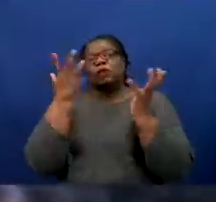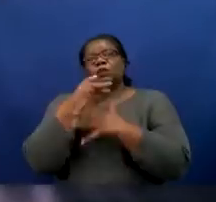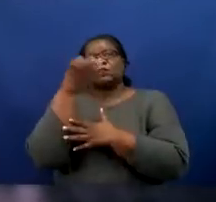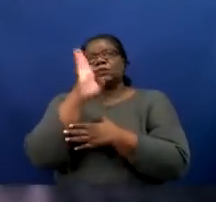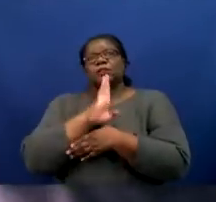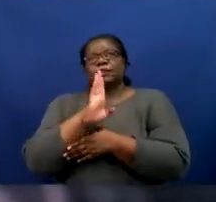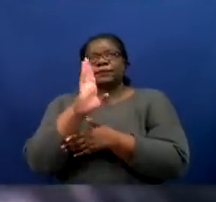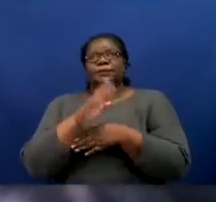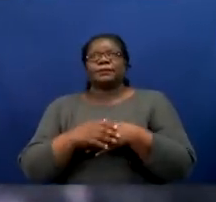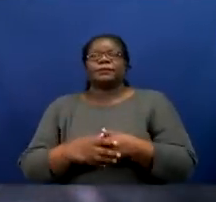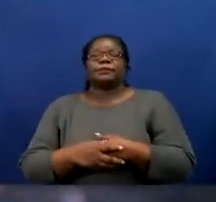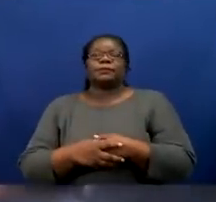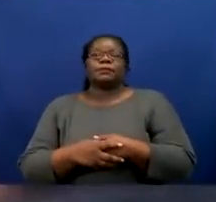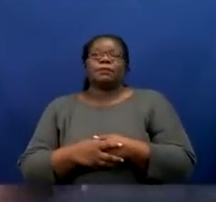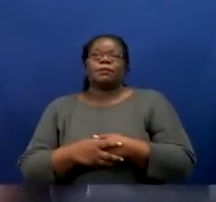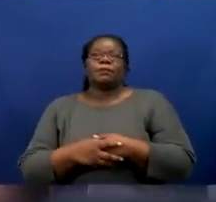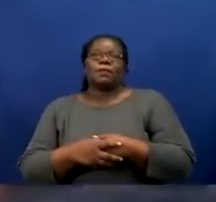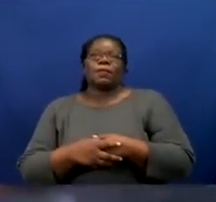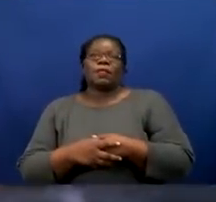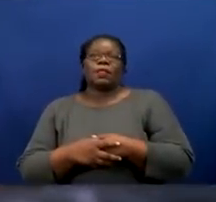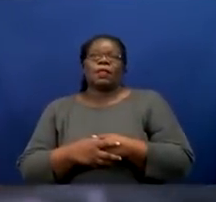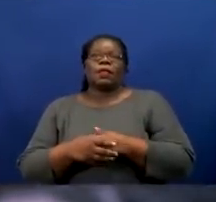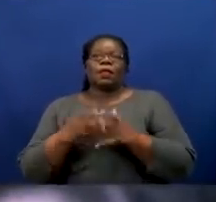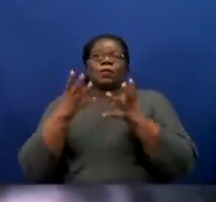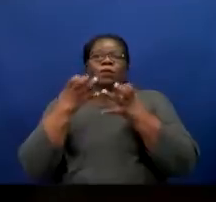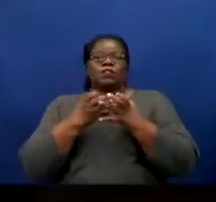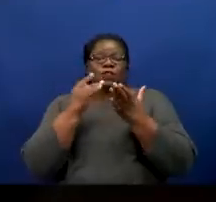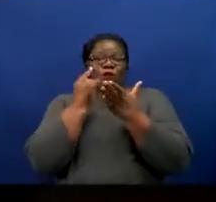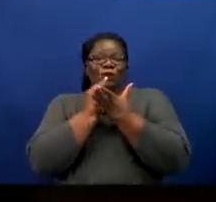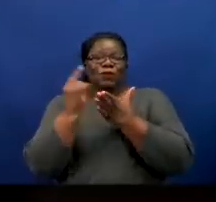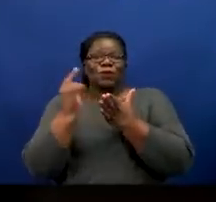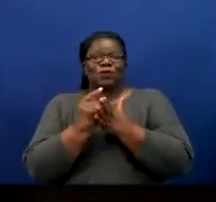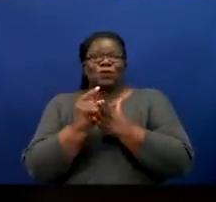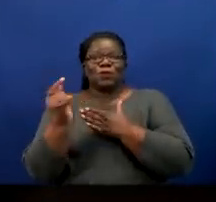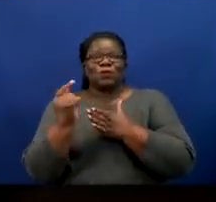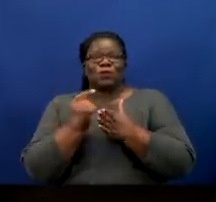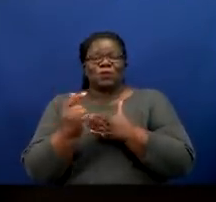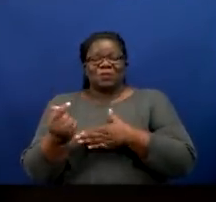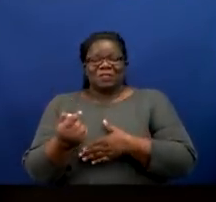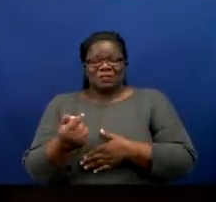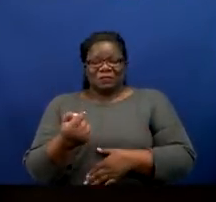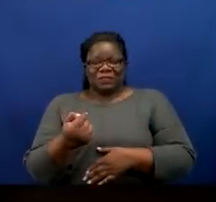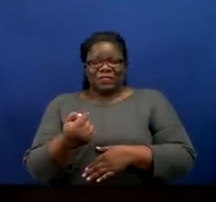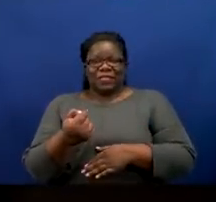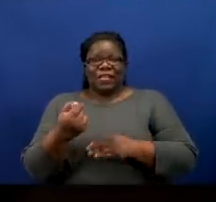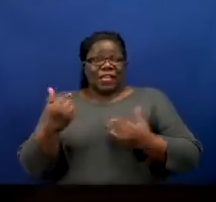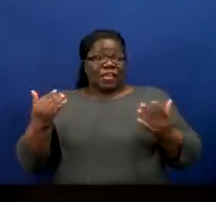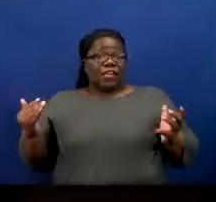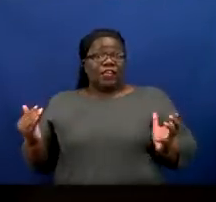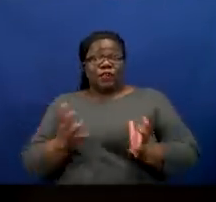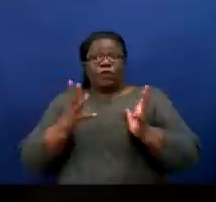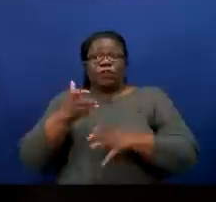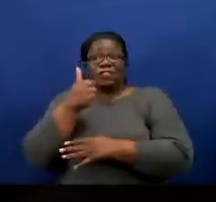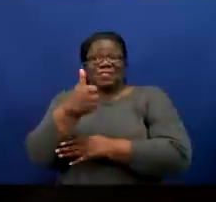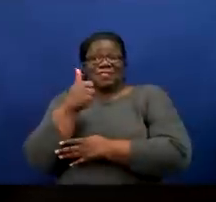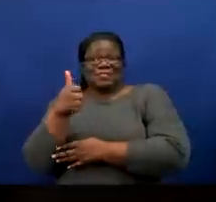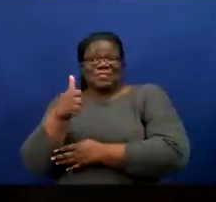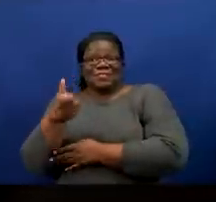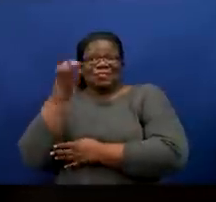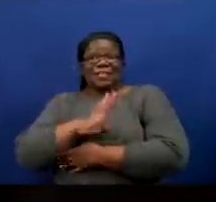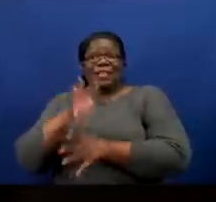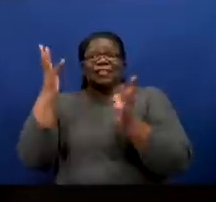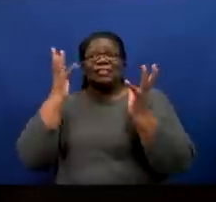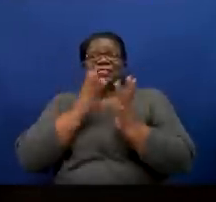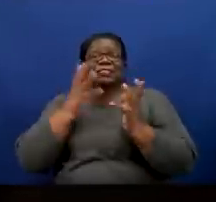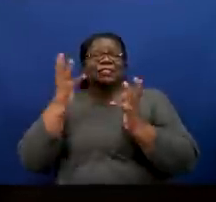God. I want you to go through your week telling yourself, God is awesome. God is awesome. It'll make